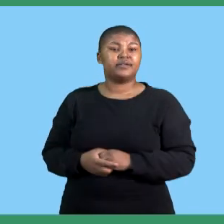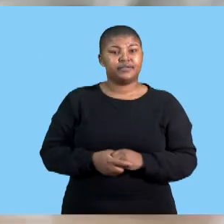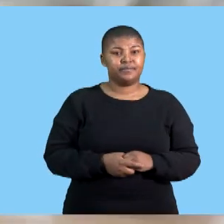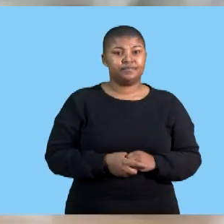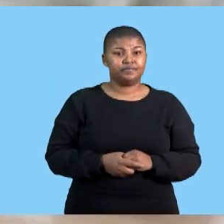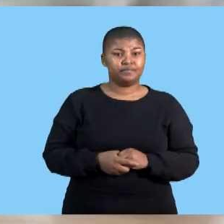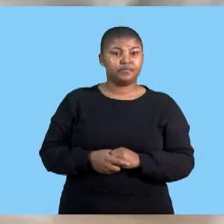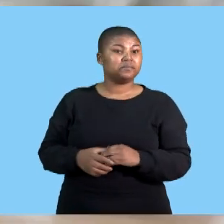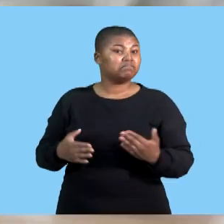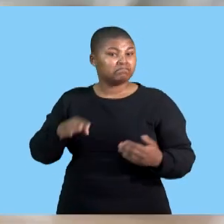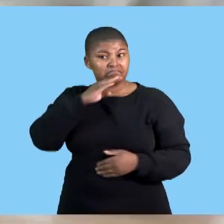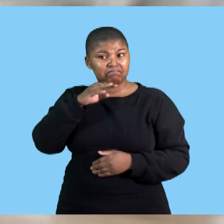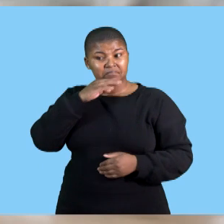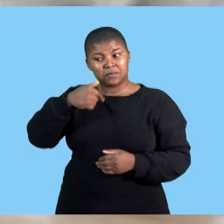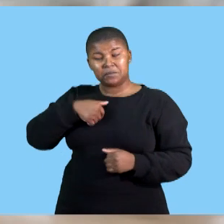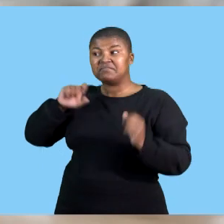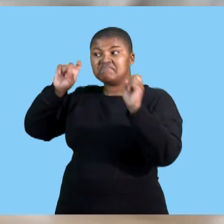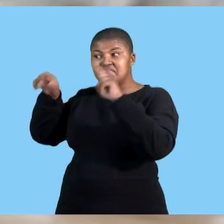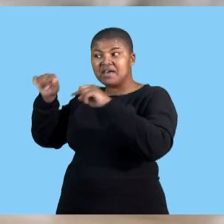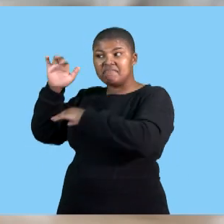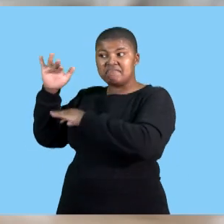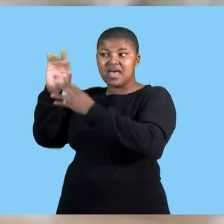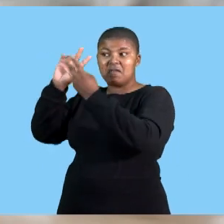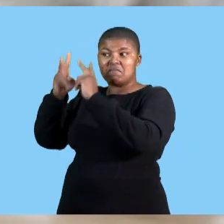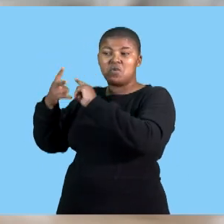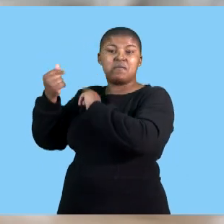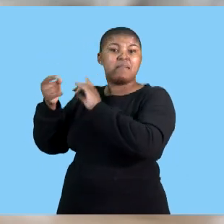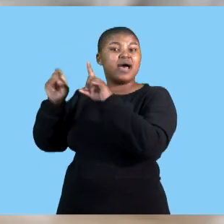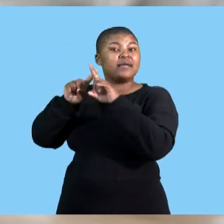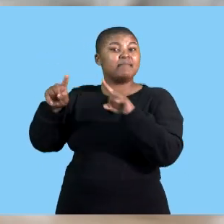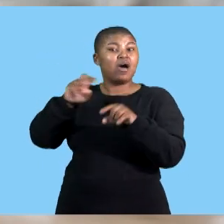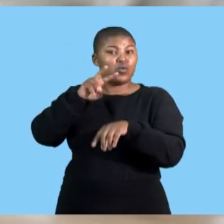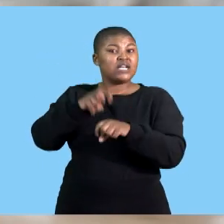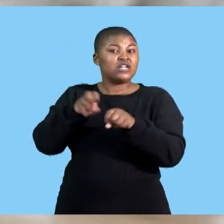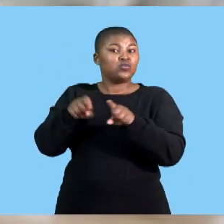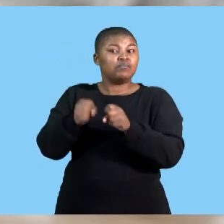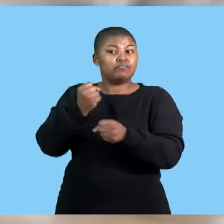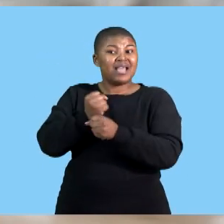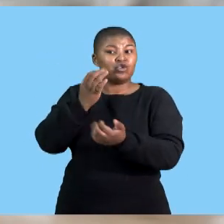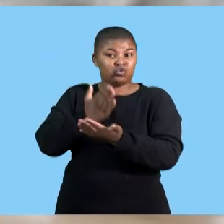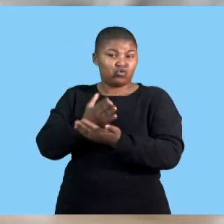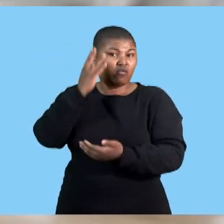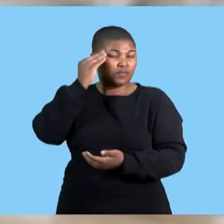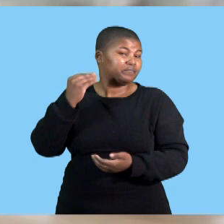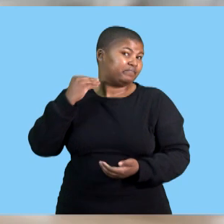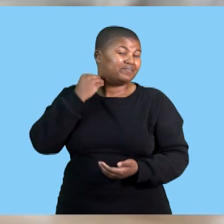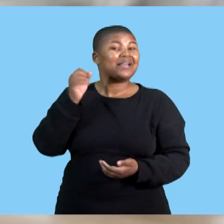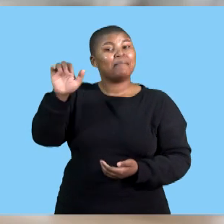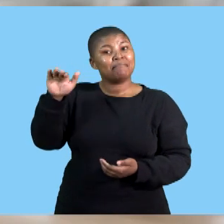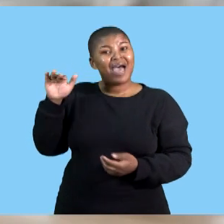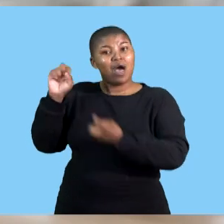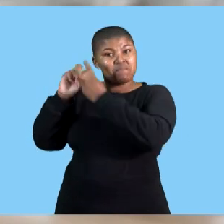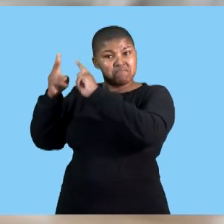banks and borrow money. But we also need to consider the fact that loans, you have to repay them with